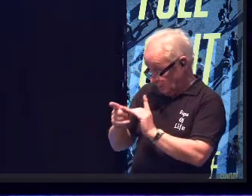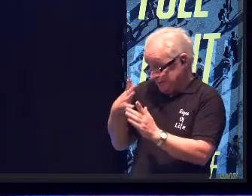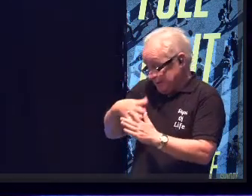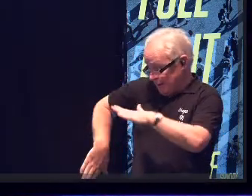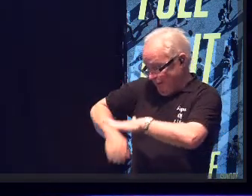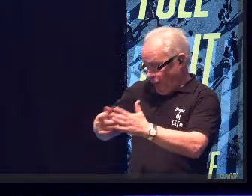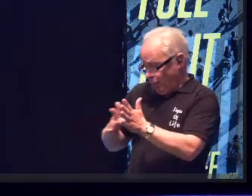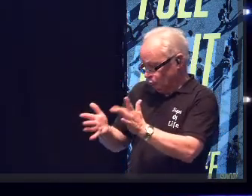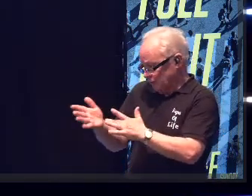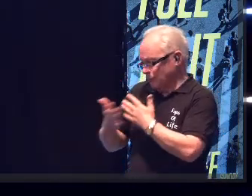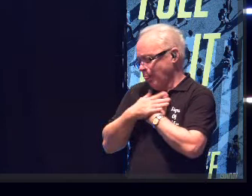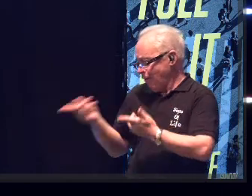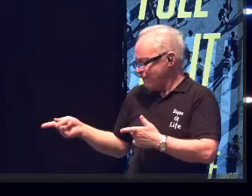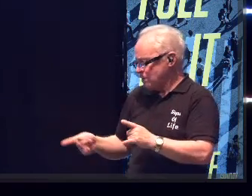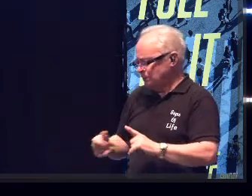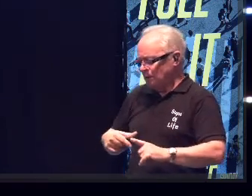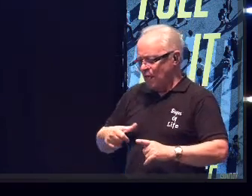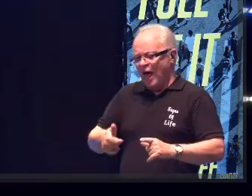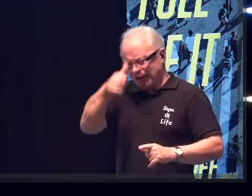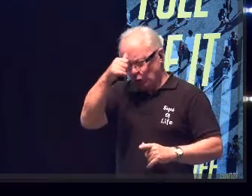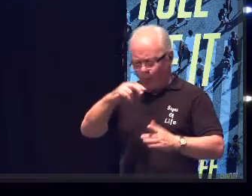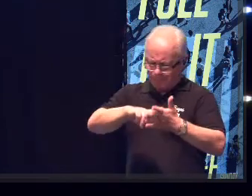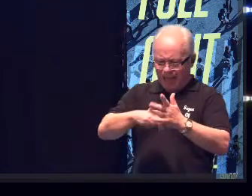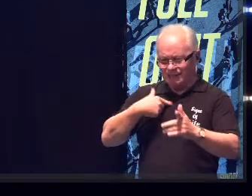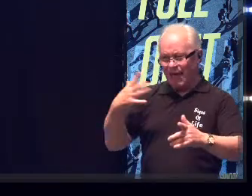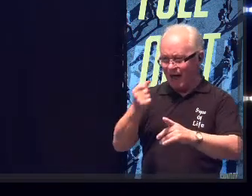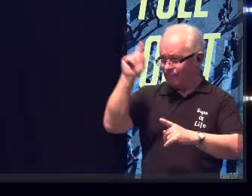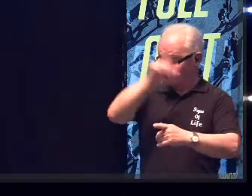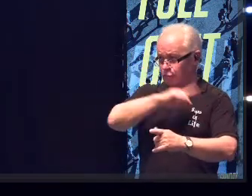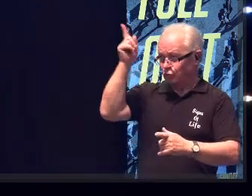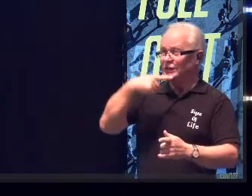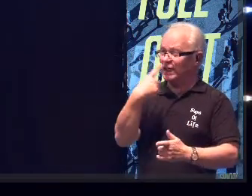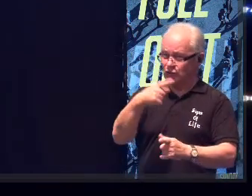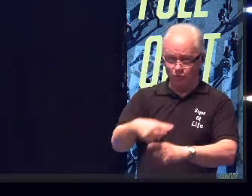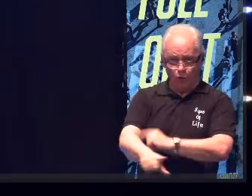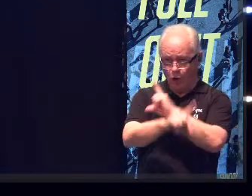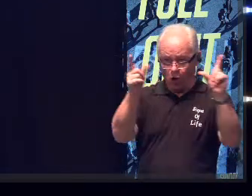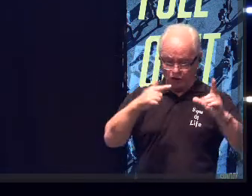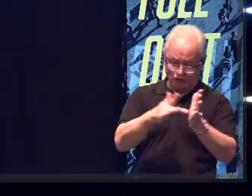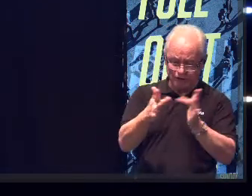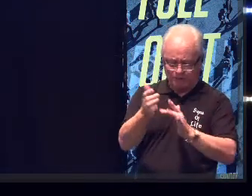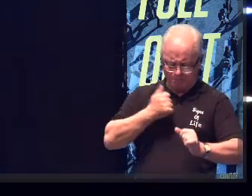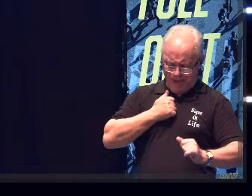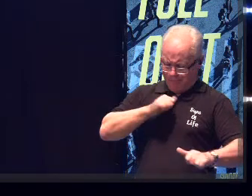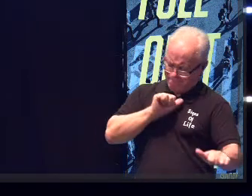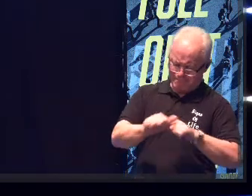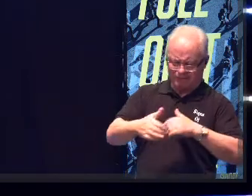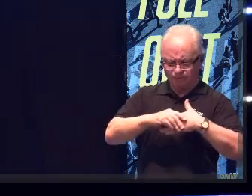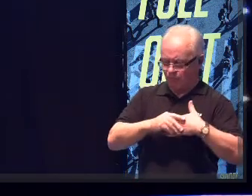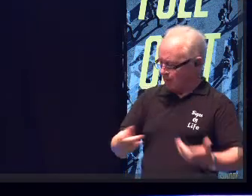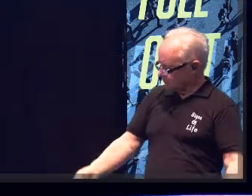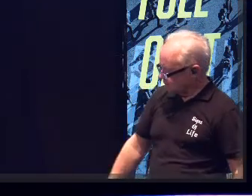We've got, "For I know the plans I have for you, says the Lord." Jesus is my best friend. He's my buddy. He's my